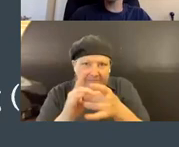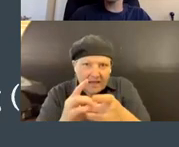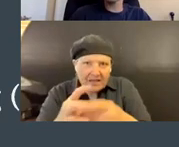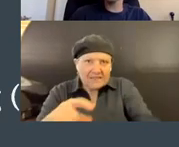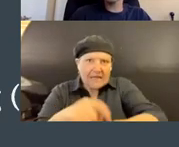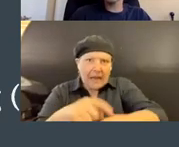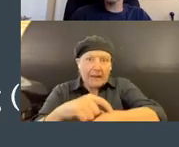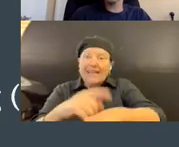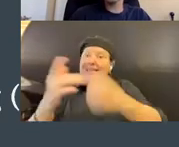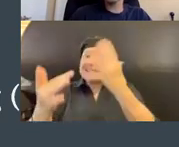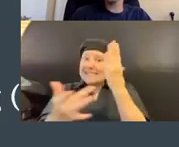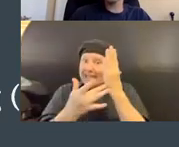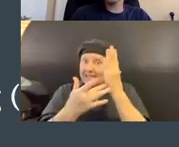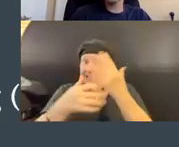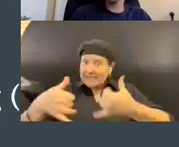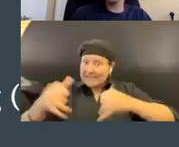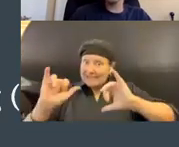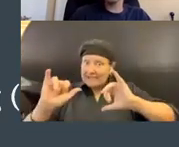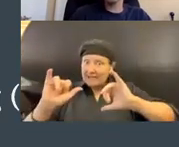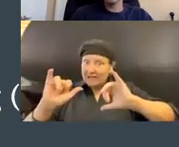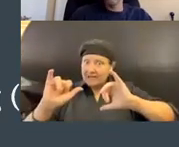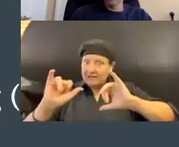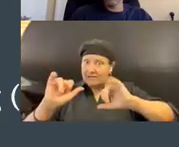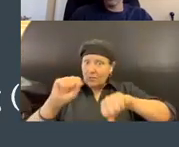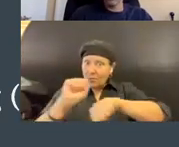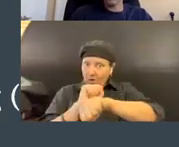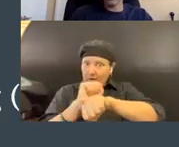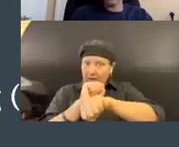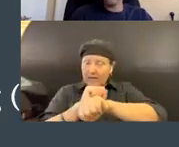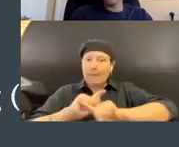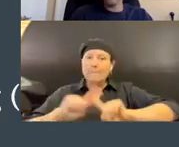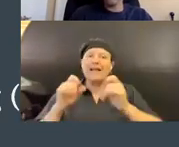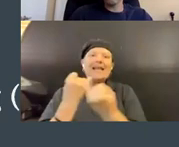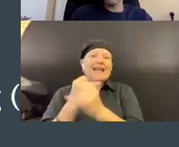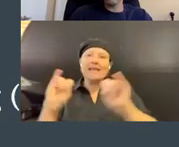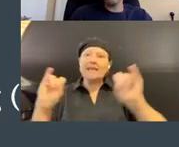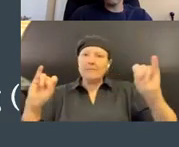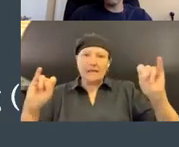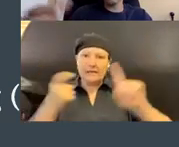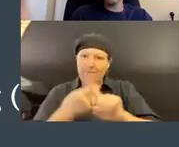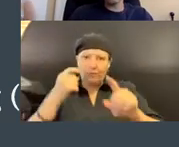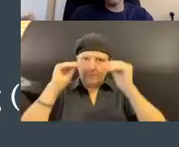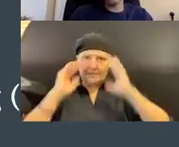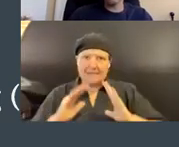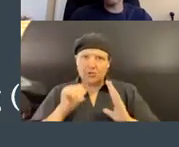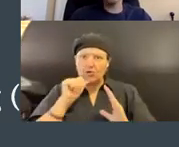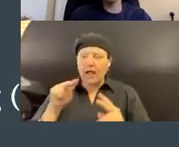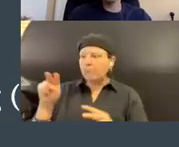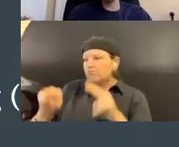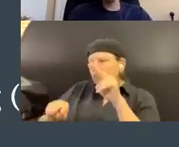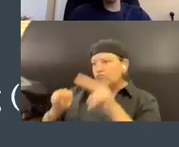class instruction. They're just working independent from the teacher, and the teacher isn't supervising them immediately through like a Zoom